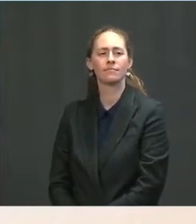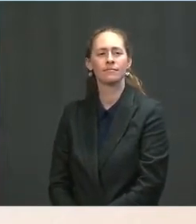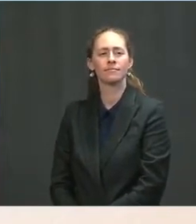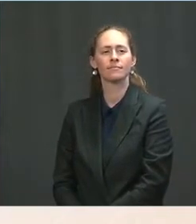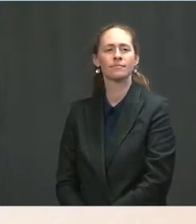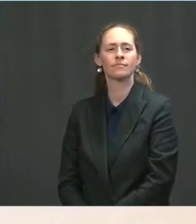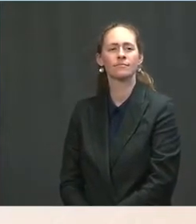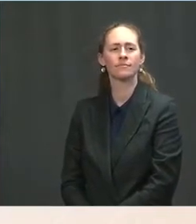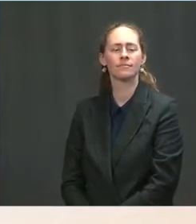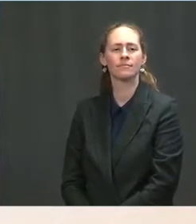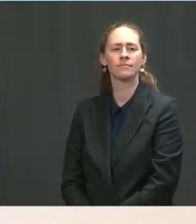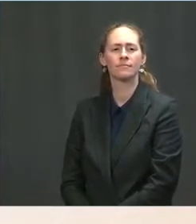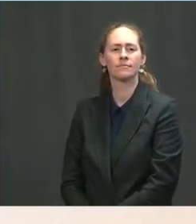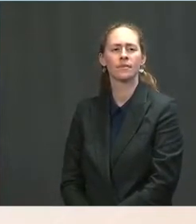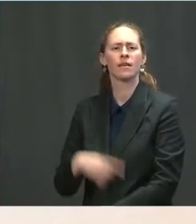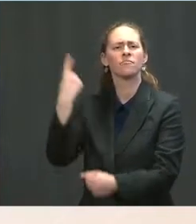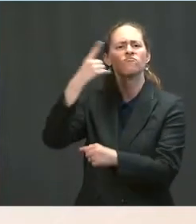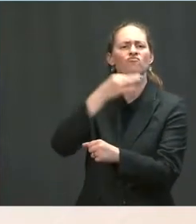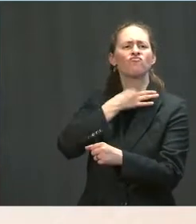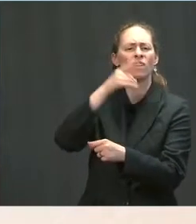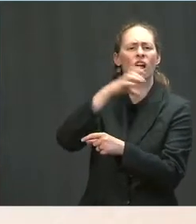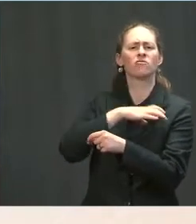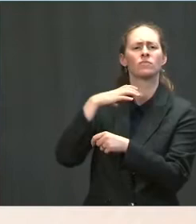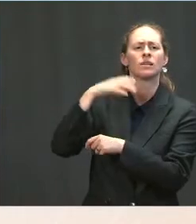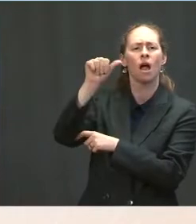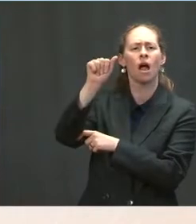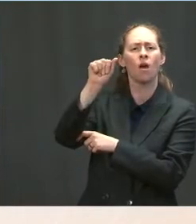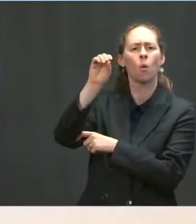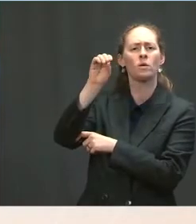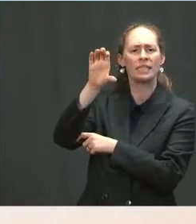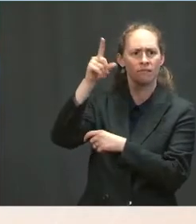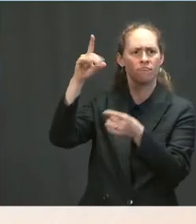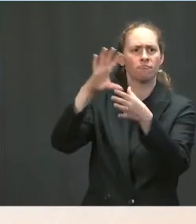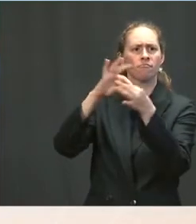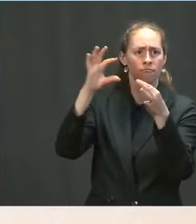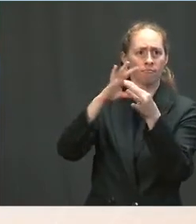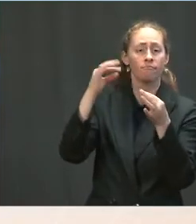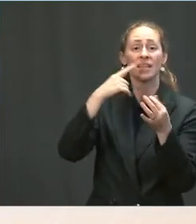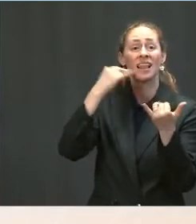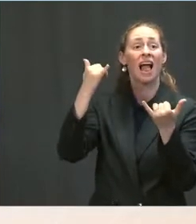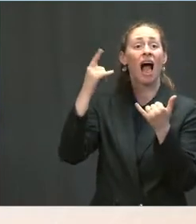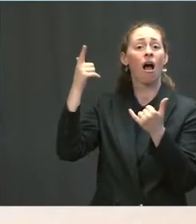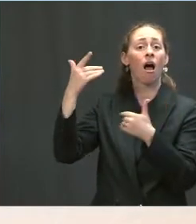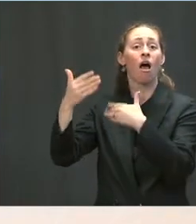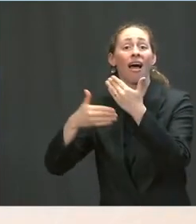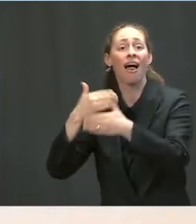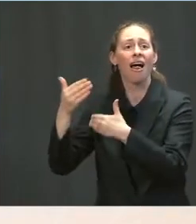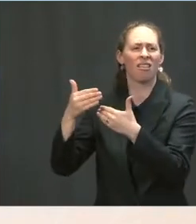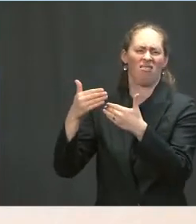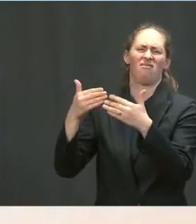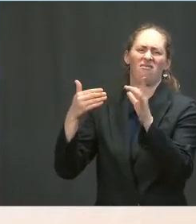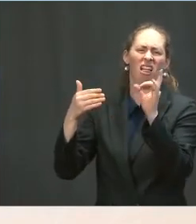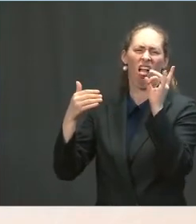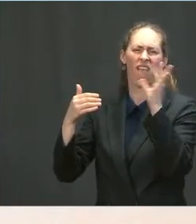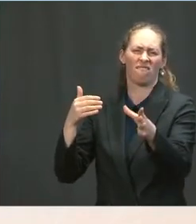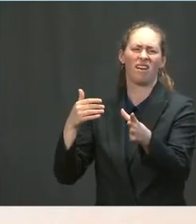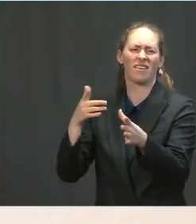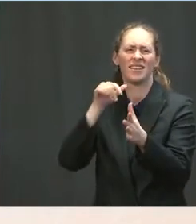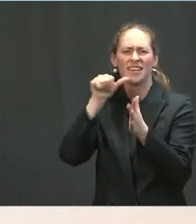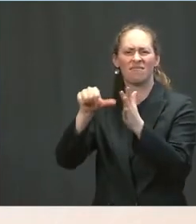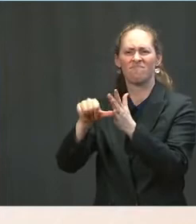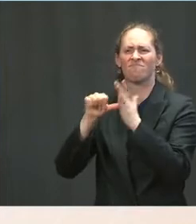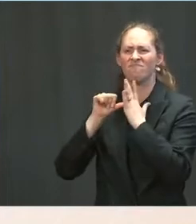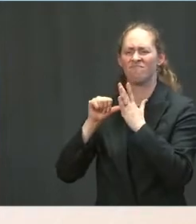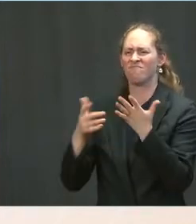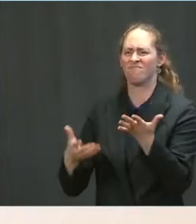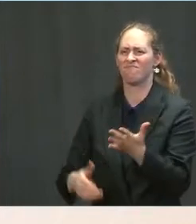of the situation reckless and irresponsible because the White House hasn't shown leadership? I disagree with the Congresswoman because, as